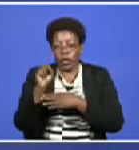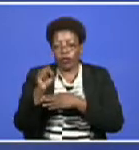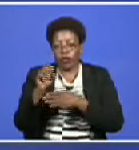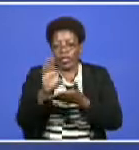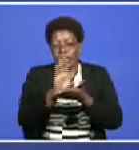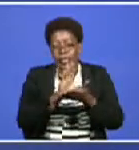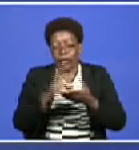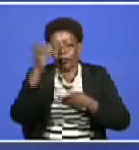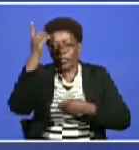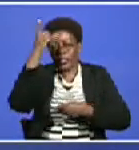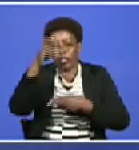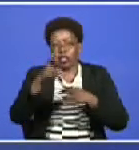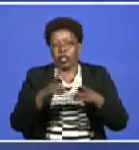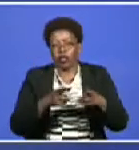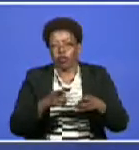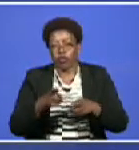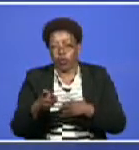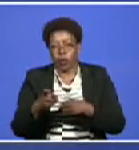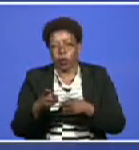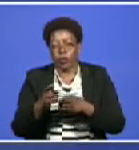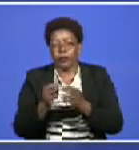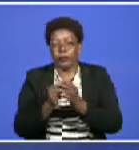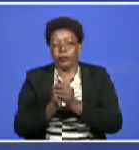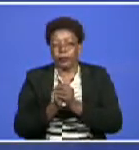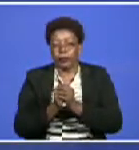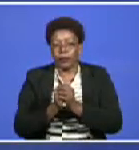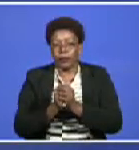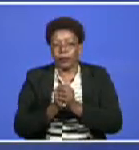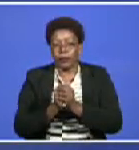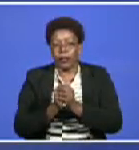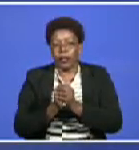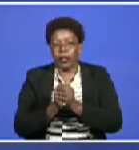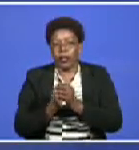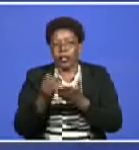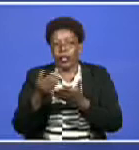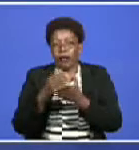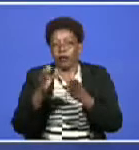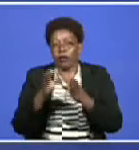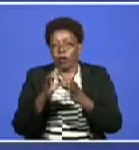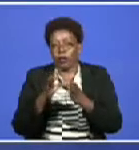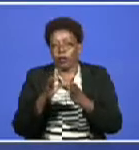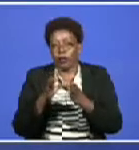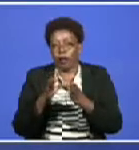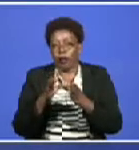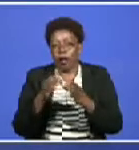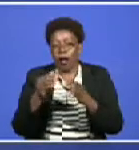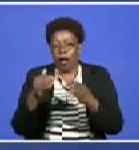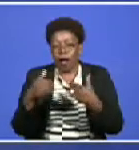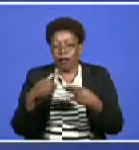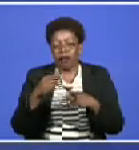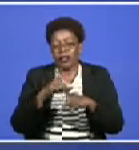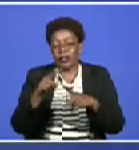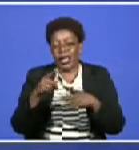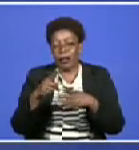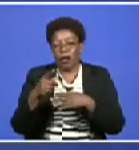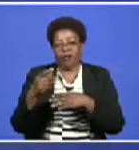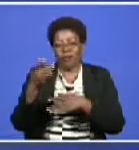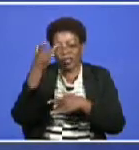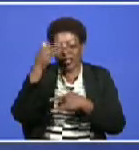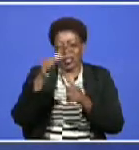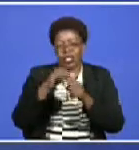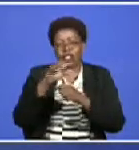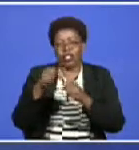Control estimates that over 20% of the American population will contract some form of influenza each year. But what's taking place